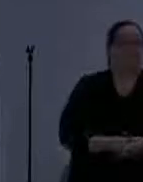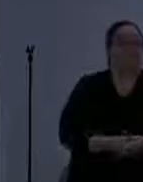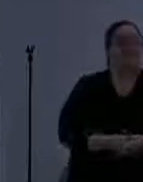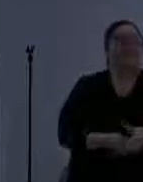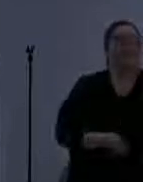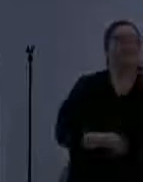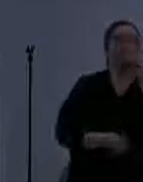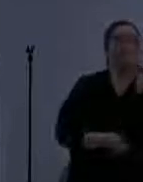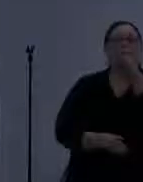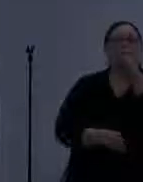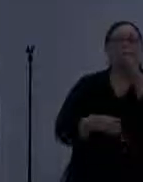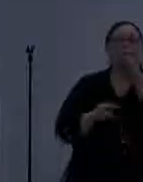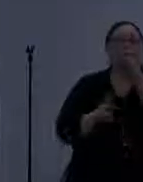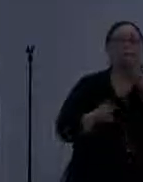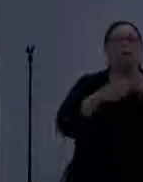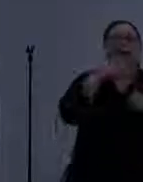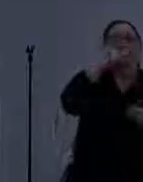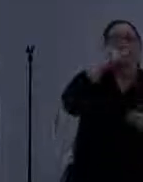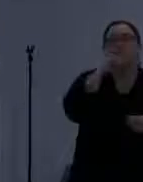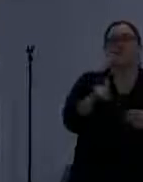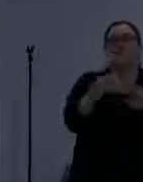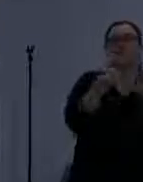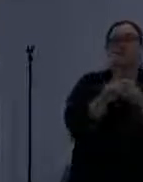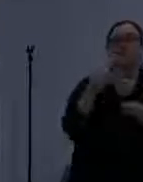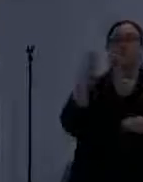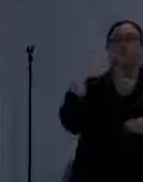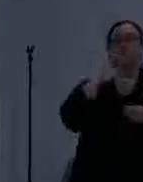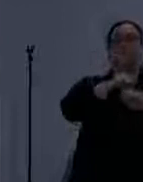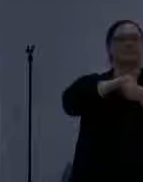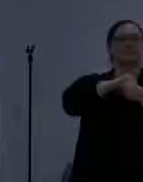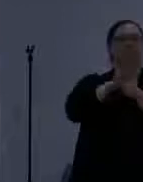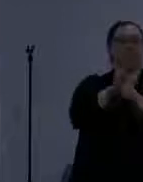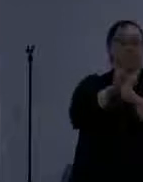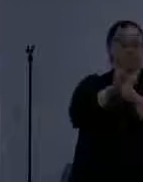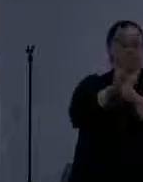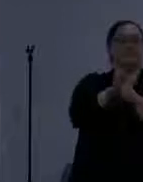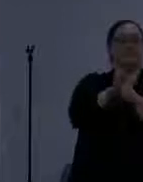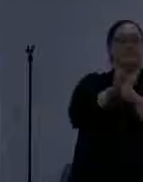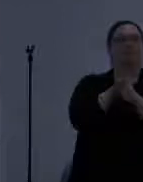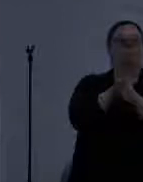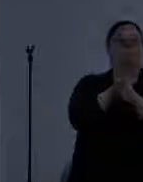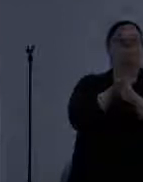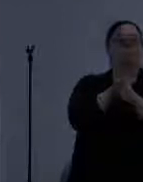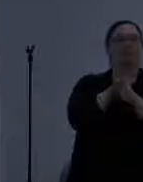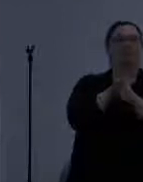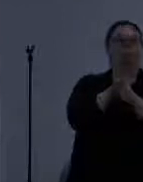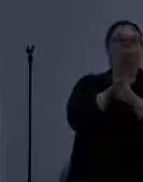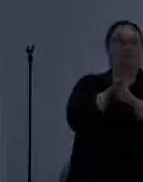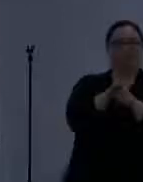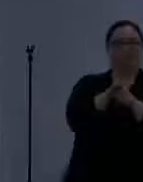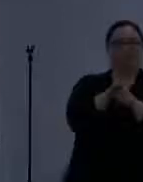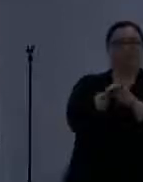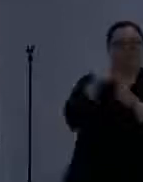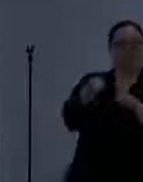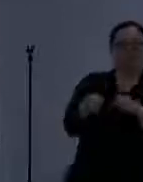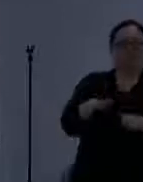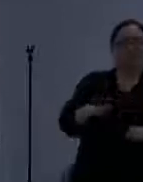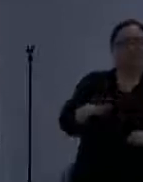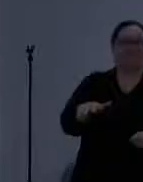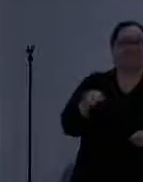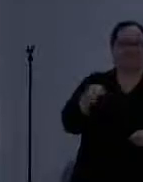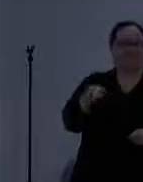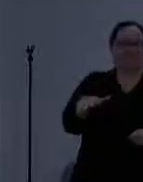Unfortunately, particularly with the recent COVID, this has been an area